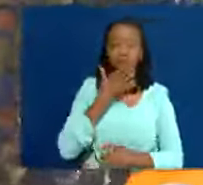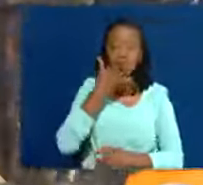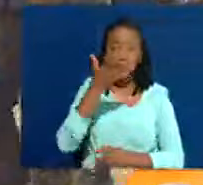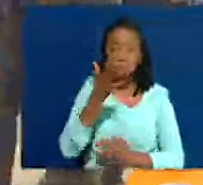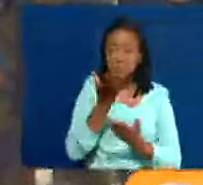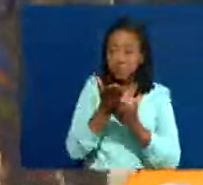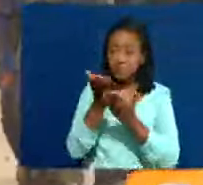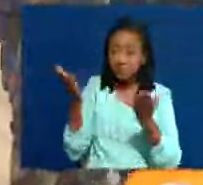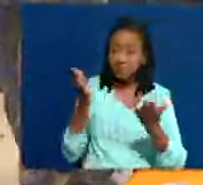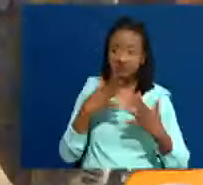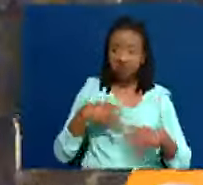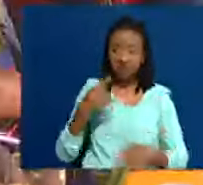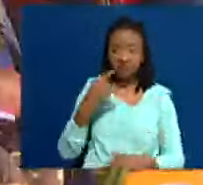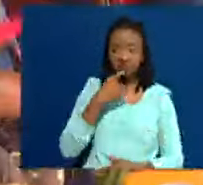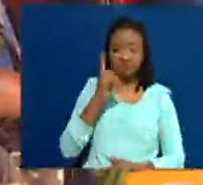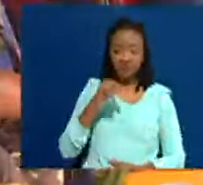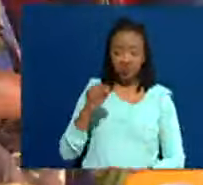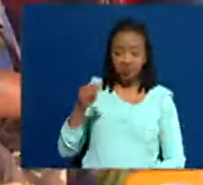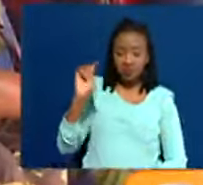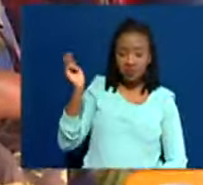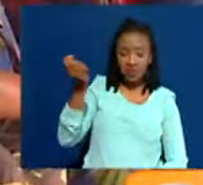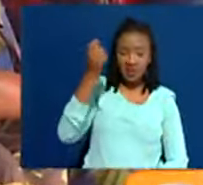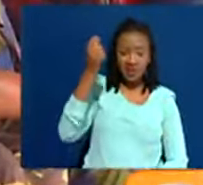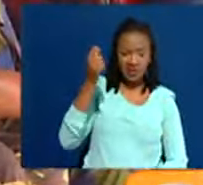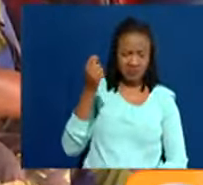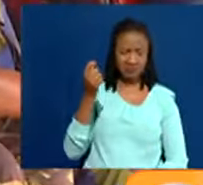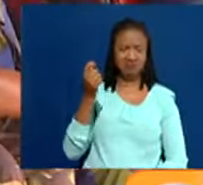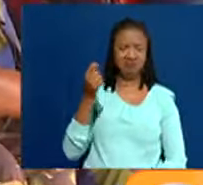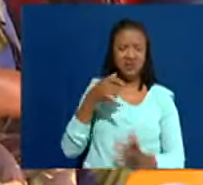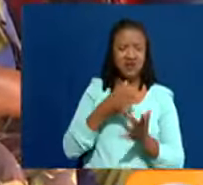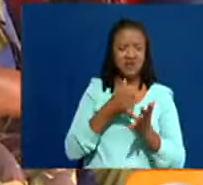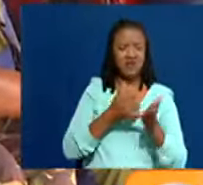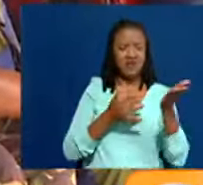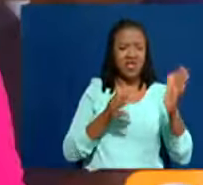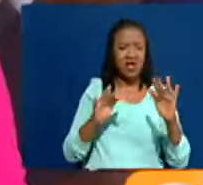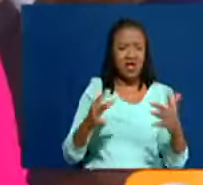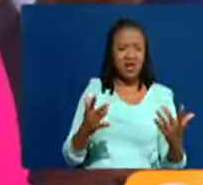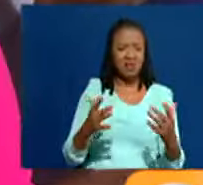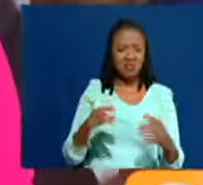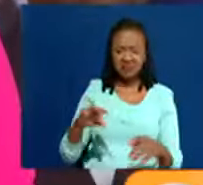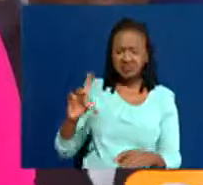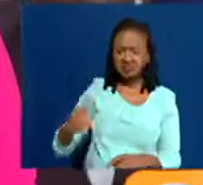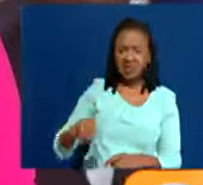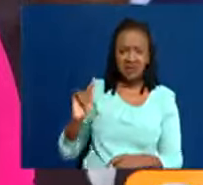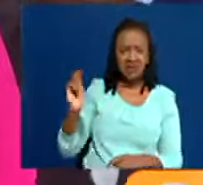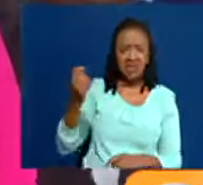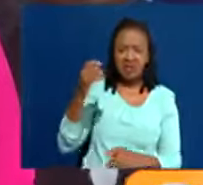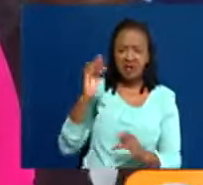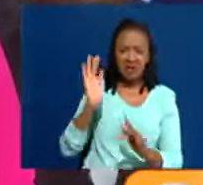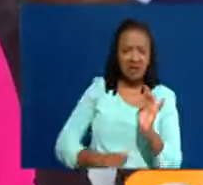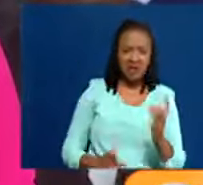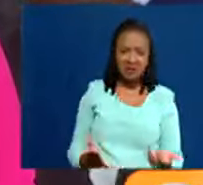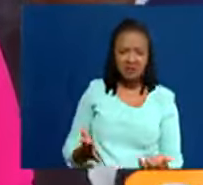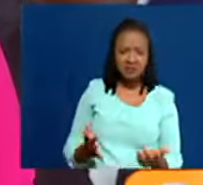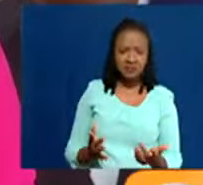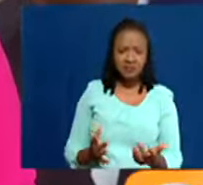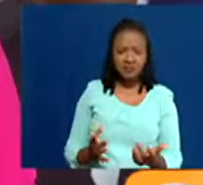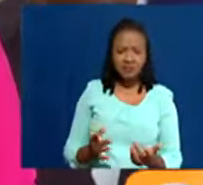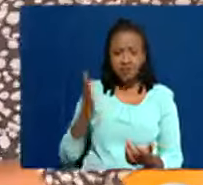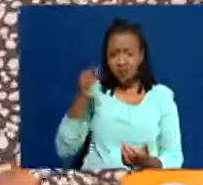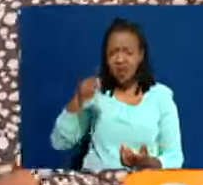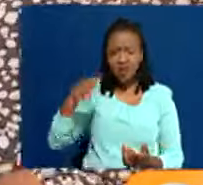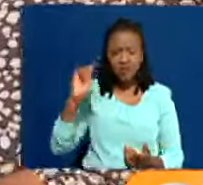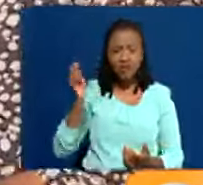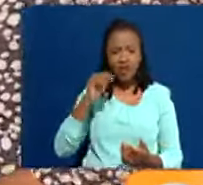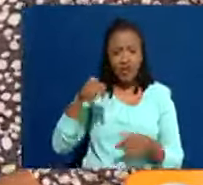Kenya's involvement in the Haitian security situation, dismissing claims that the move would compromise local